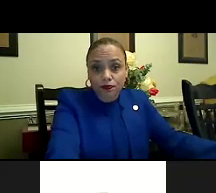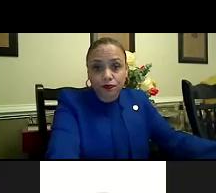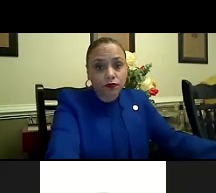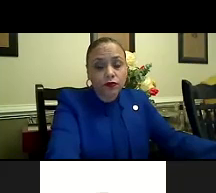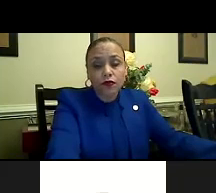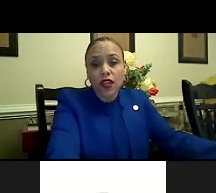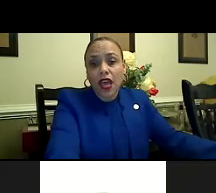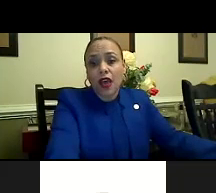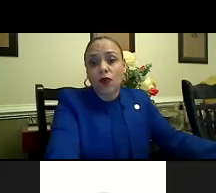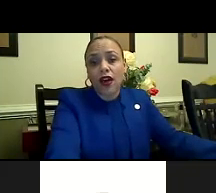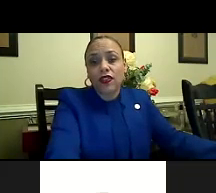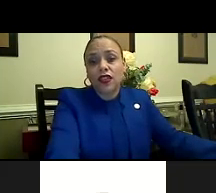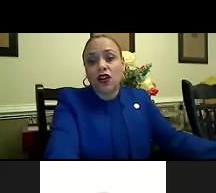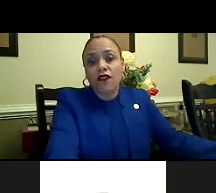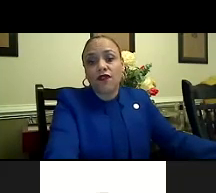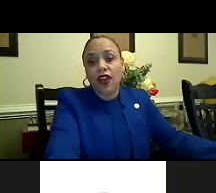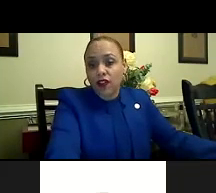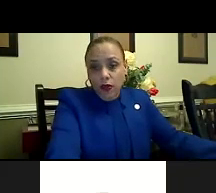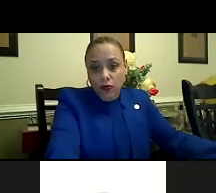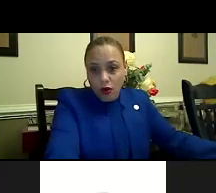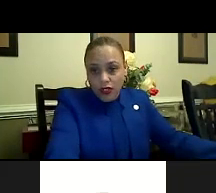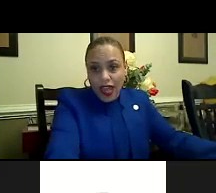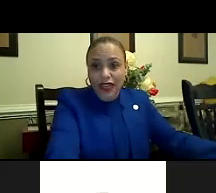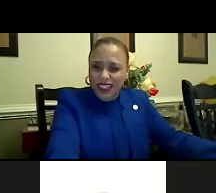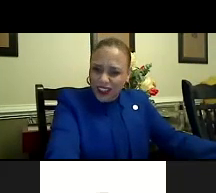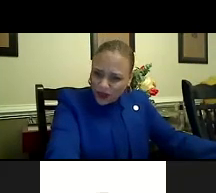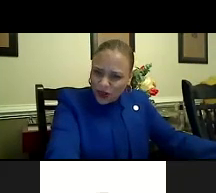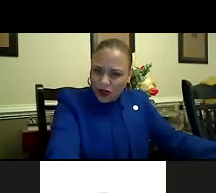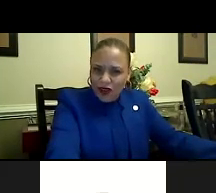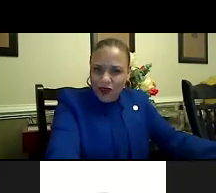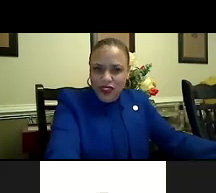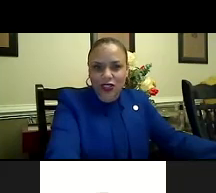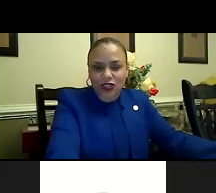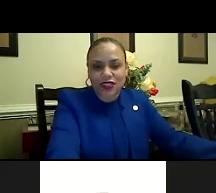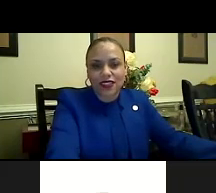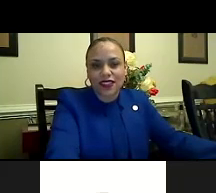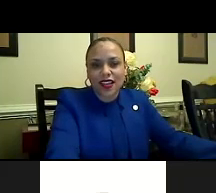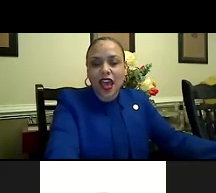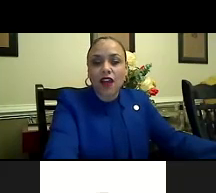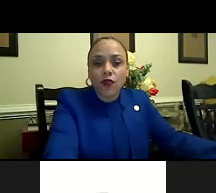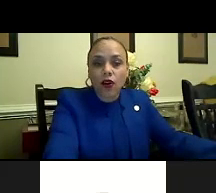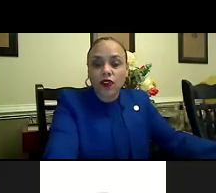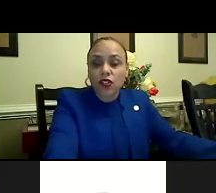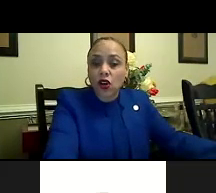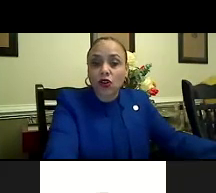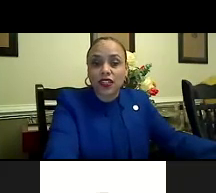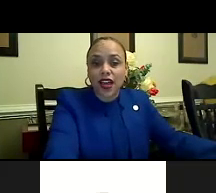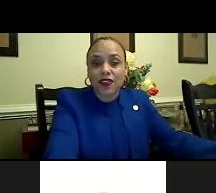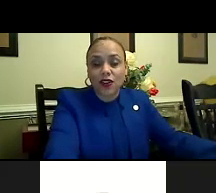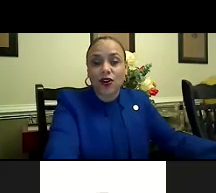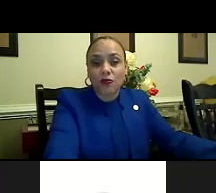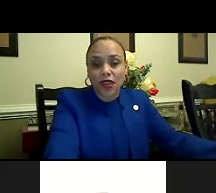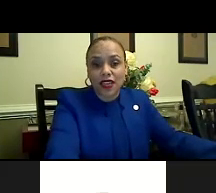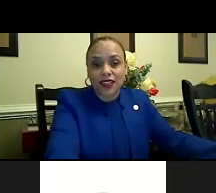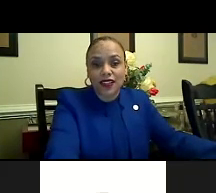everyone. And while these are very important and difficult conversations, everyone on this call tonight